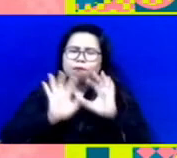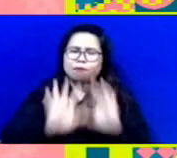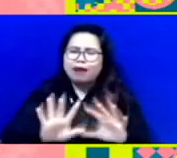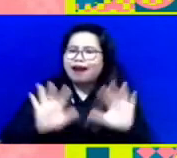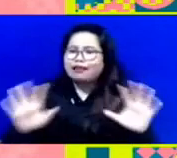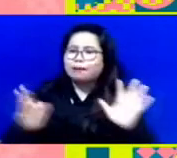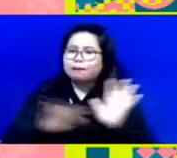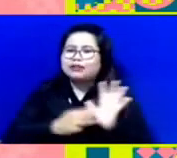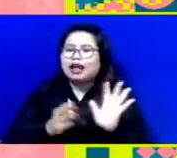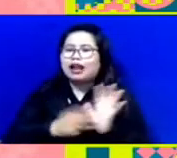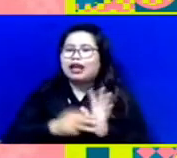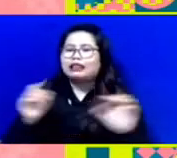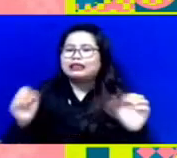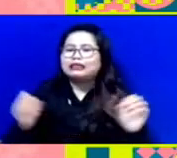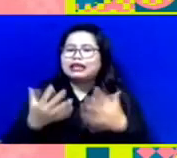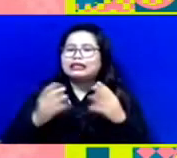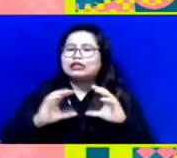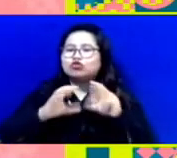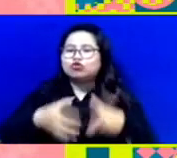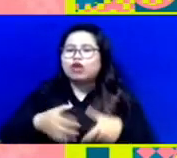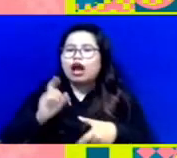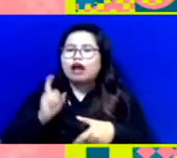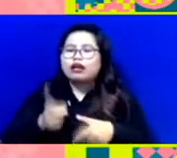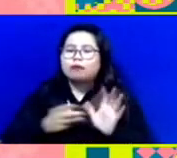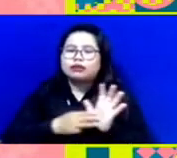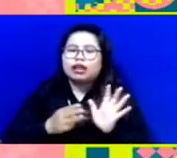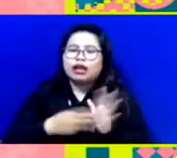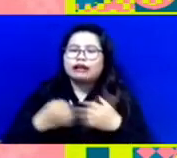issues, energy price rises,